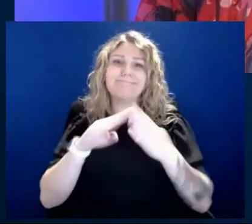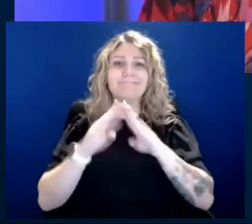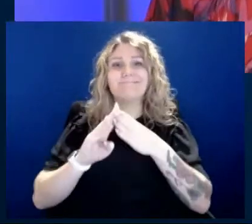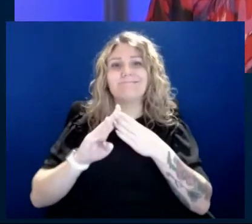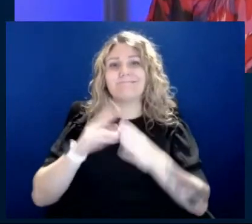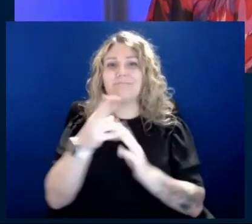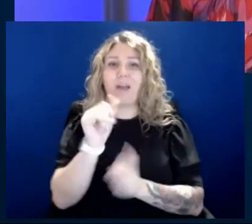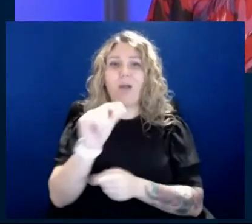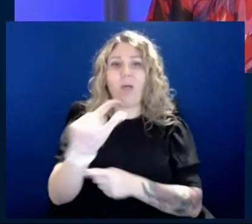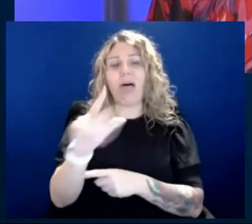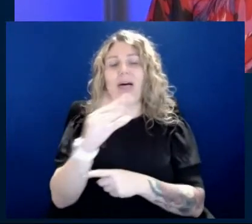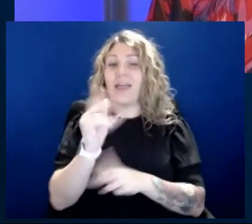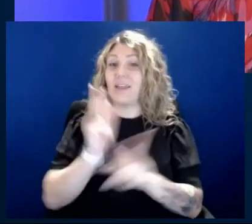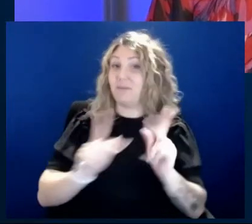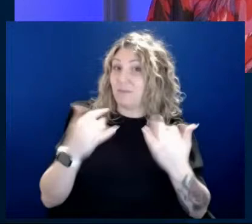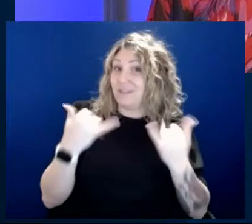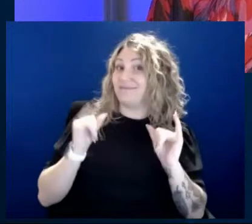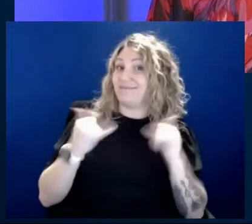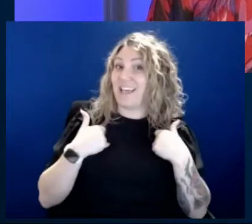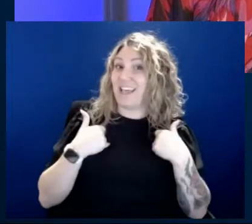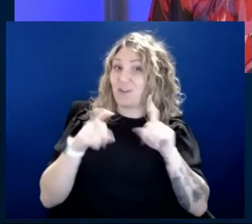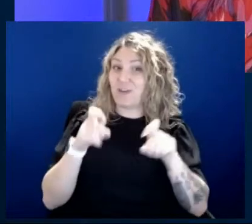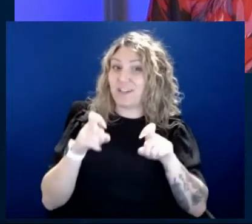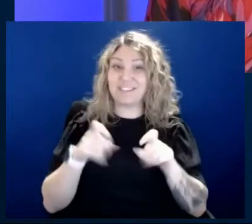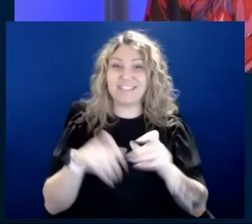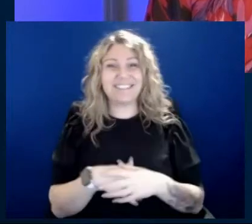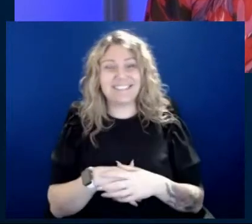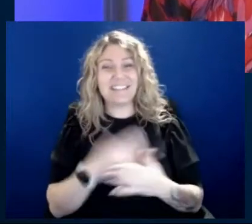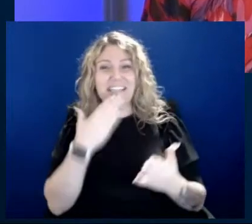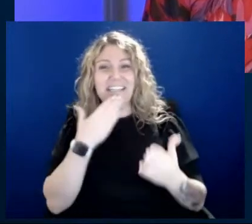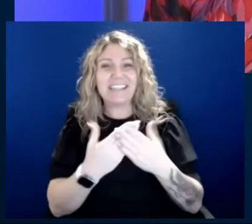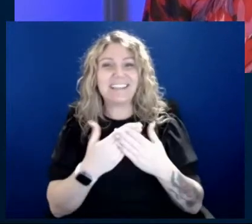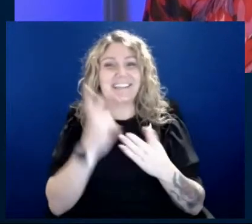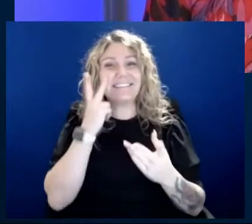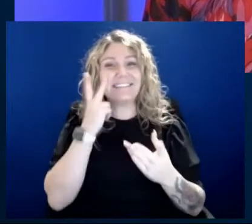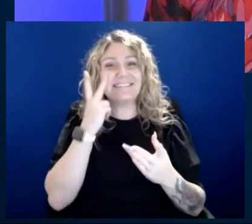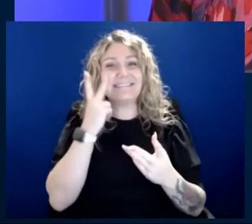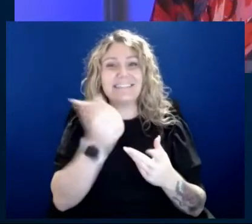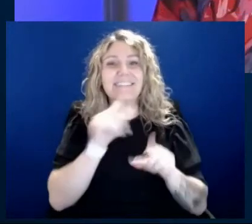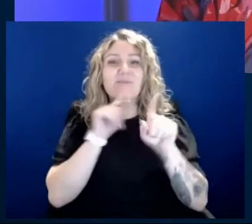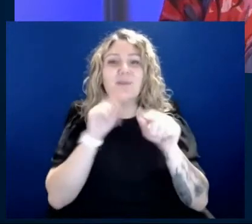have questions, so you're there to answer them. Exactly. Good. All right, let's see if we have any reporter questions